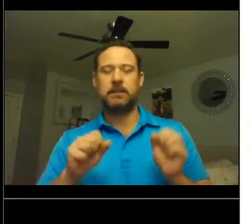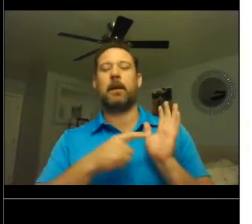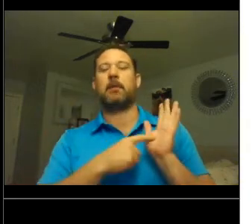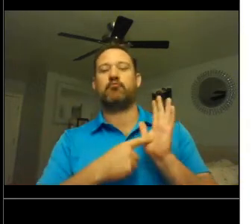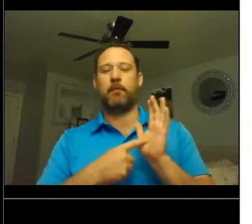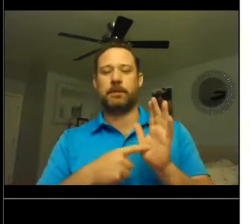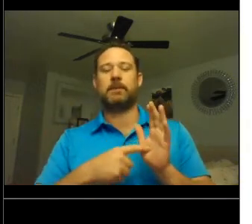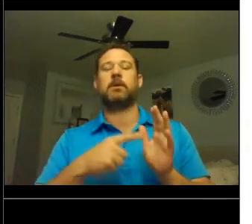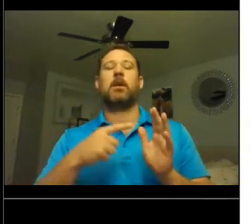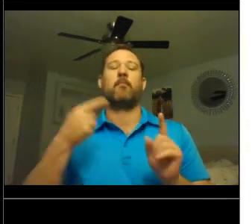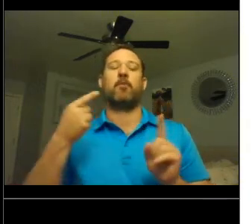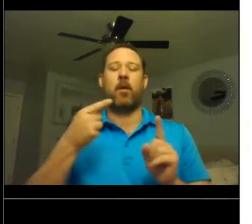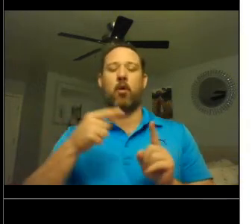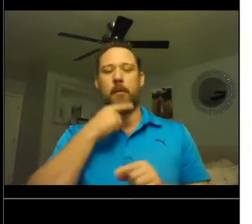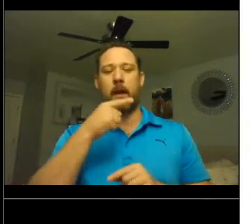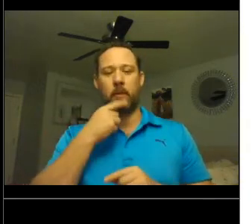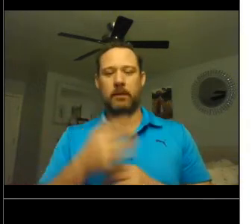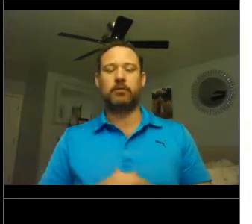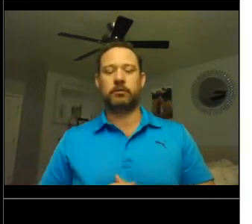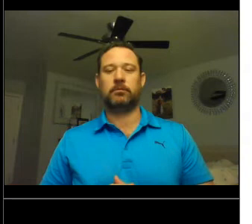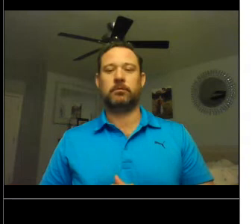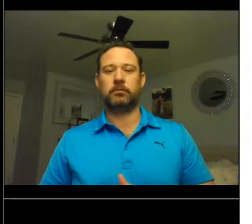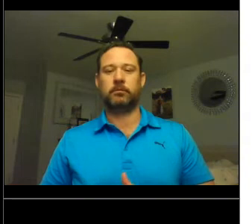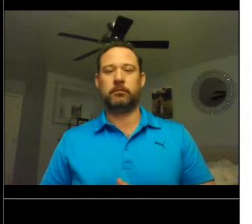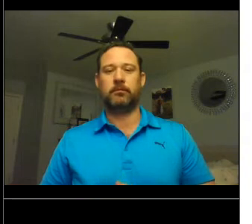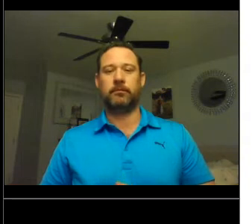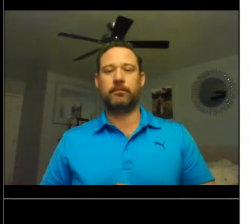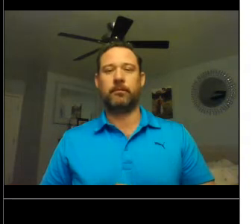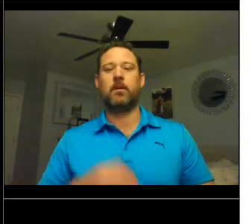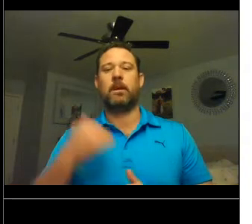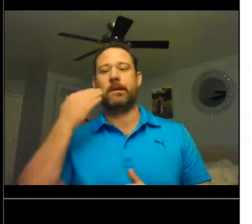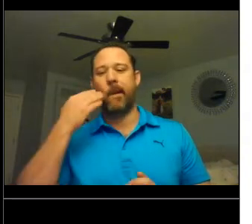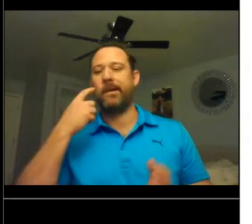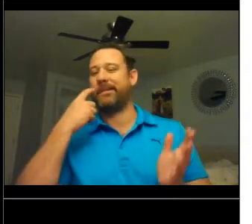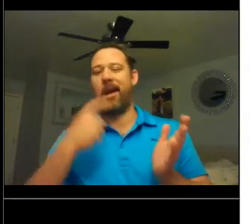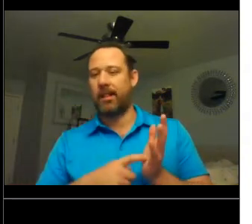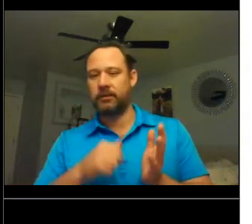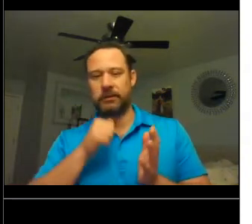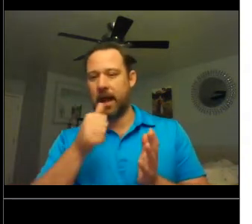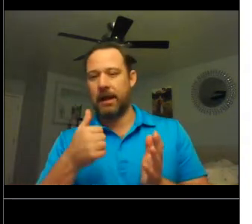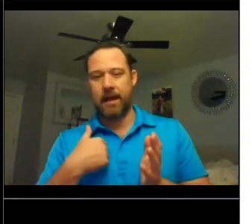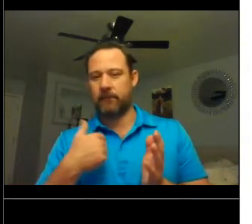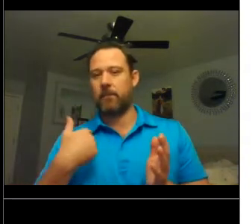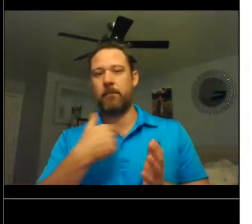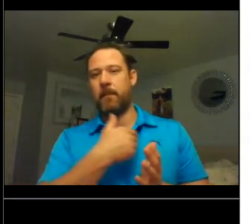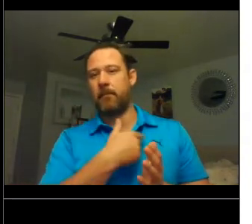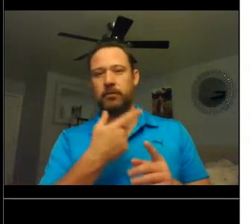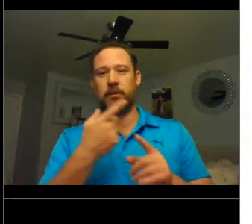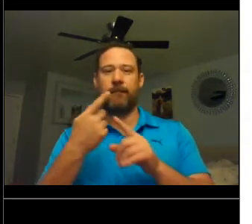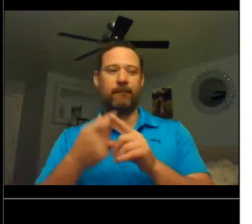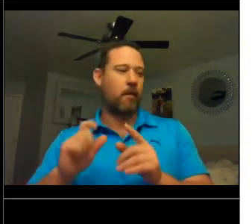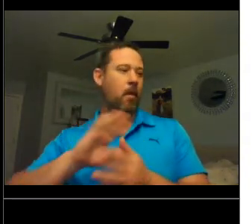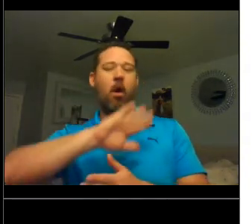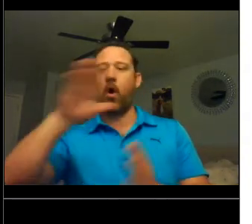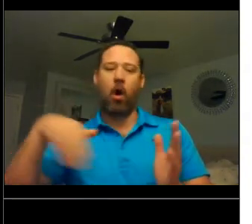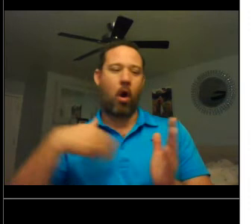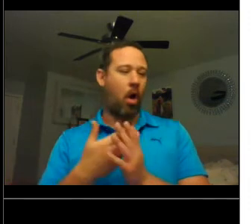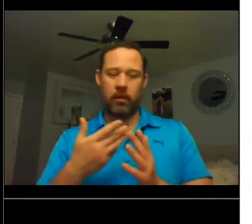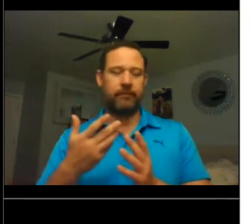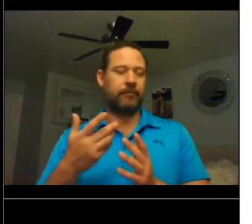priority population. We know and acknowledge that we're not going to be able to have membership from all of the